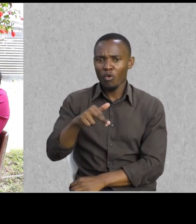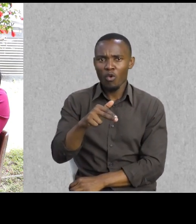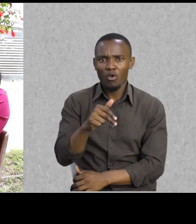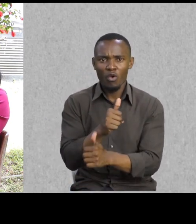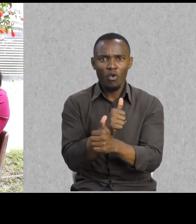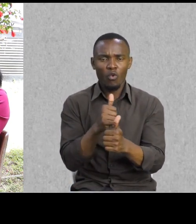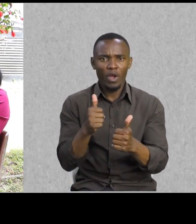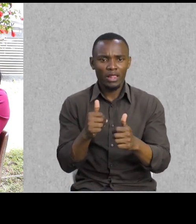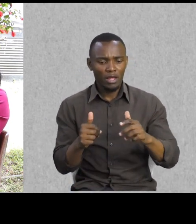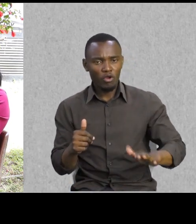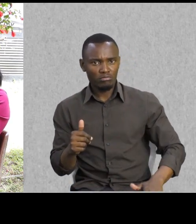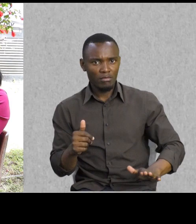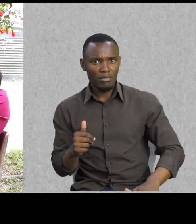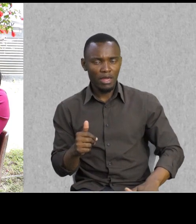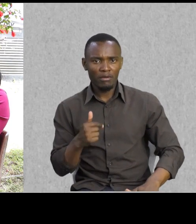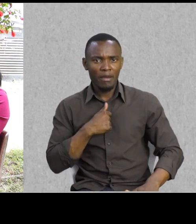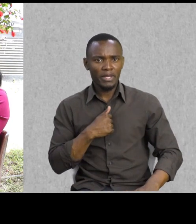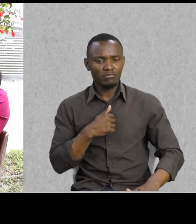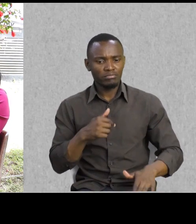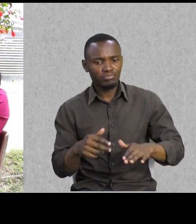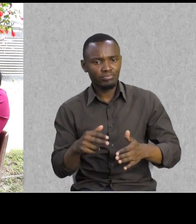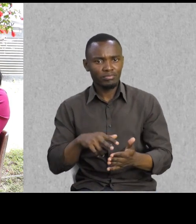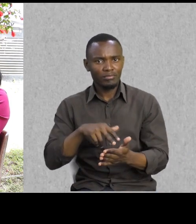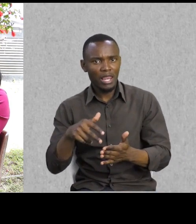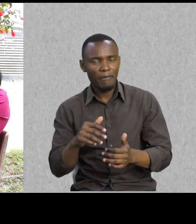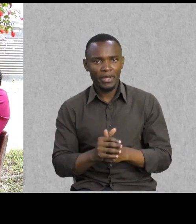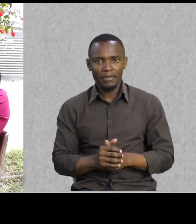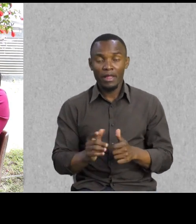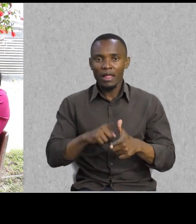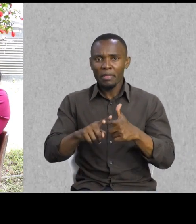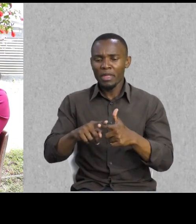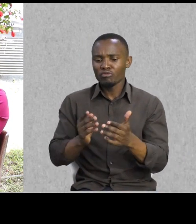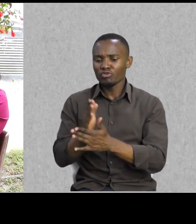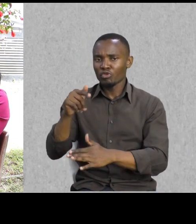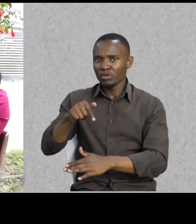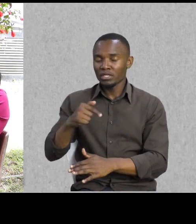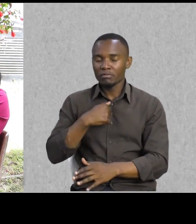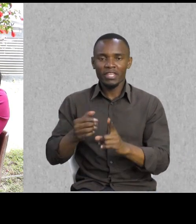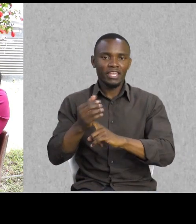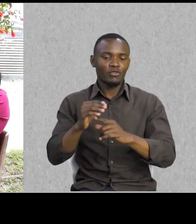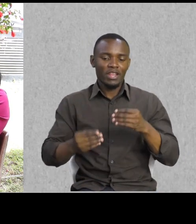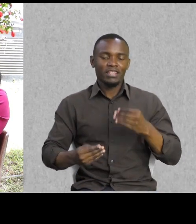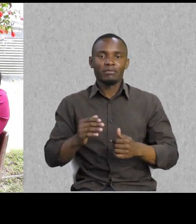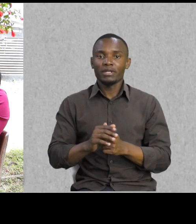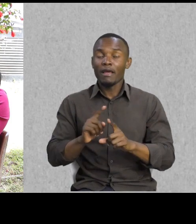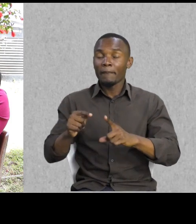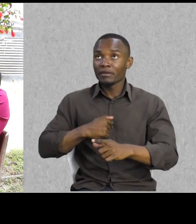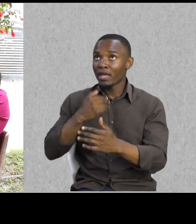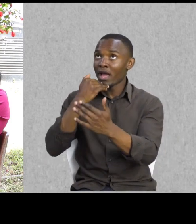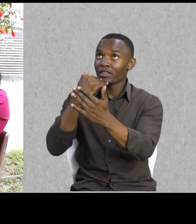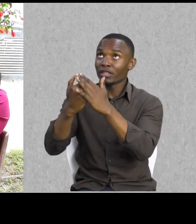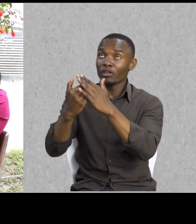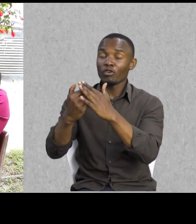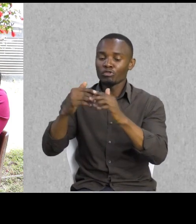my left leg, I was limping. And yes, through that, I acquired the disability. But I thank God as